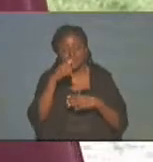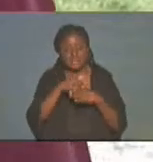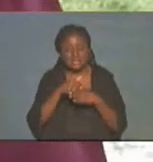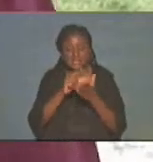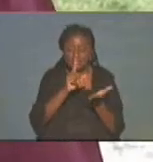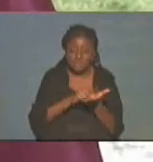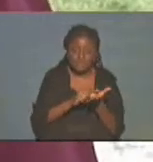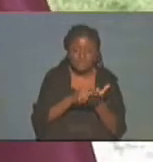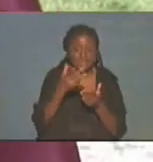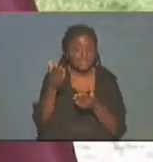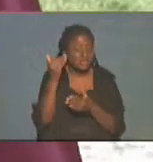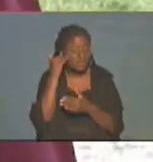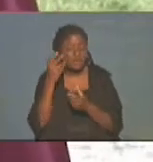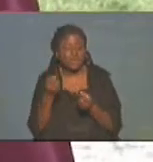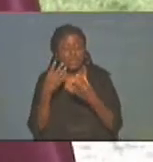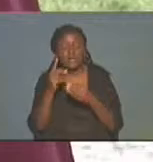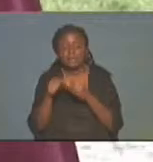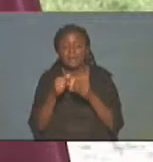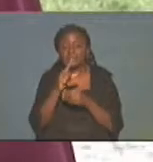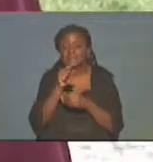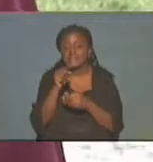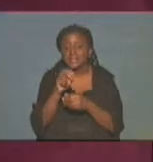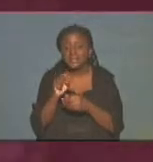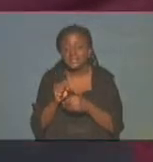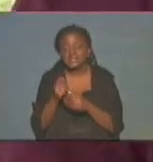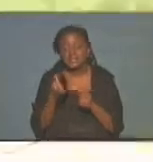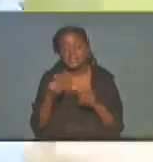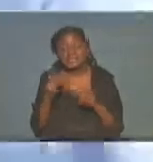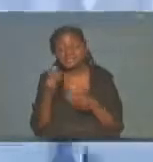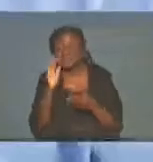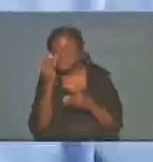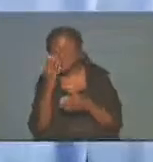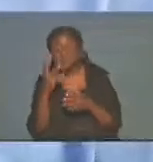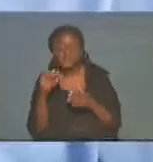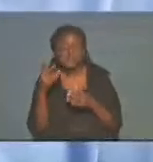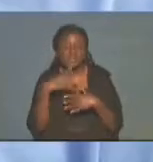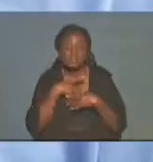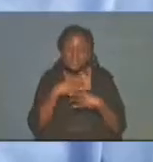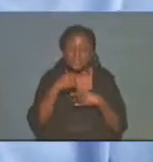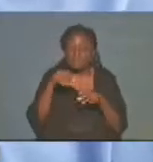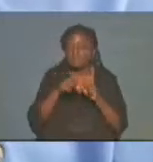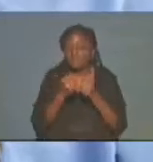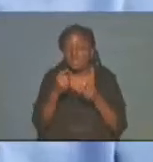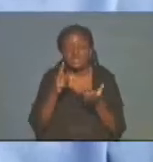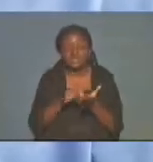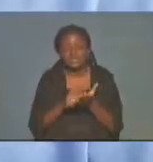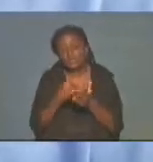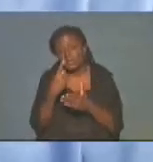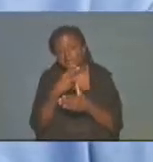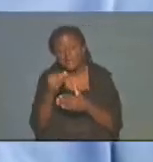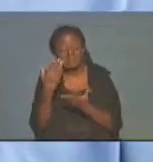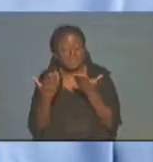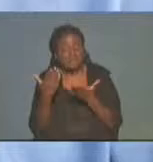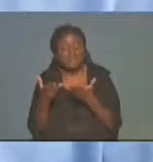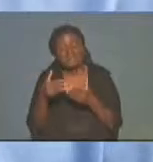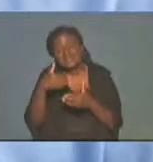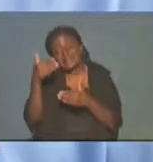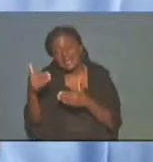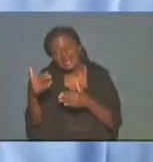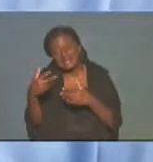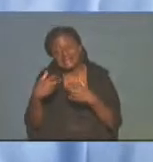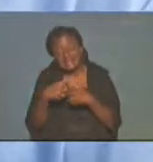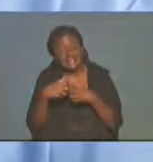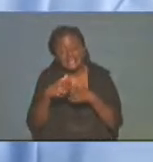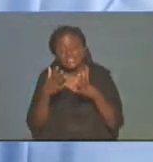know a lot about ZNS. But all of them seem to be interested in breaking news. One of them might be next engineer at ZNS or engineer at one of the other production